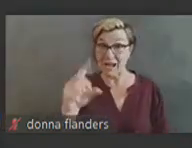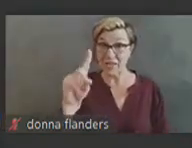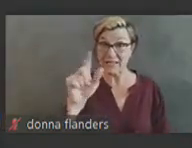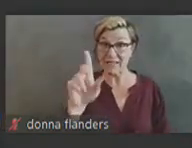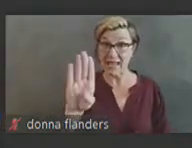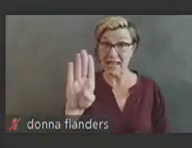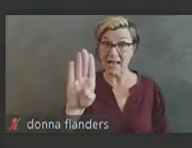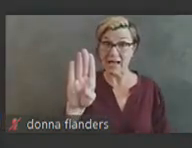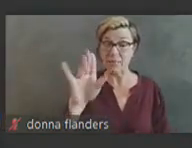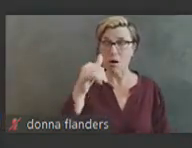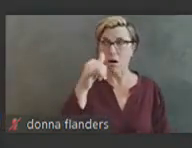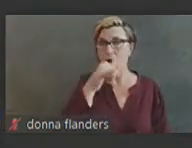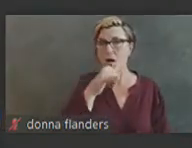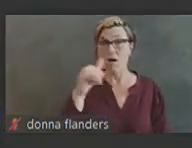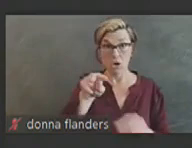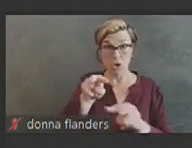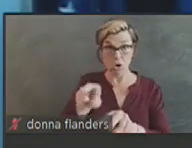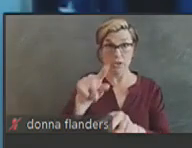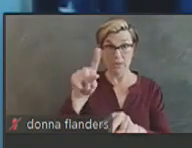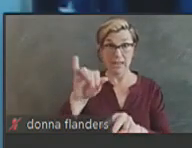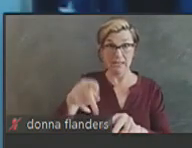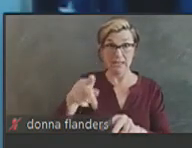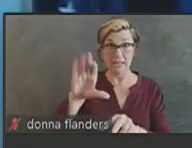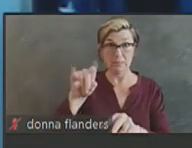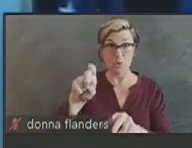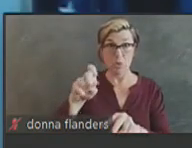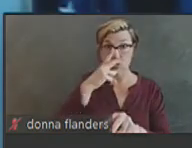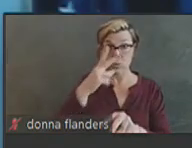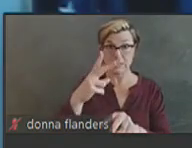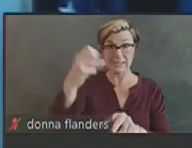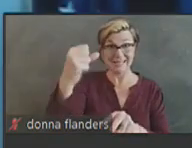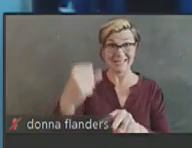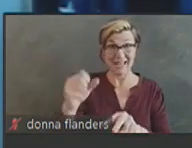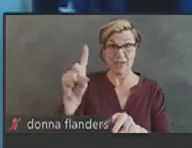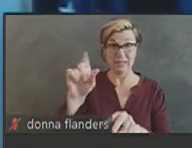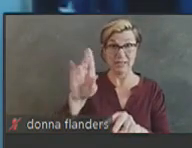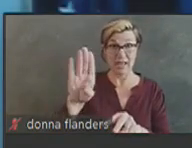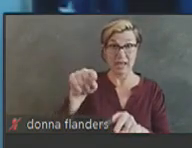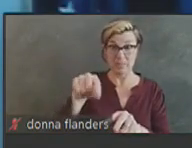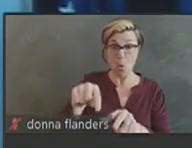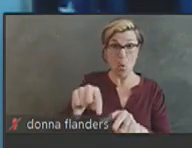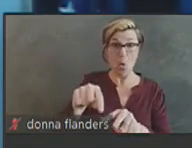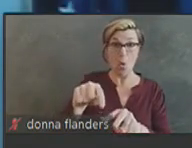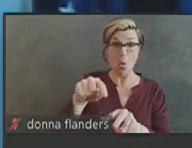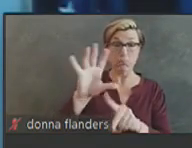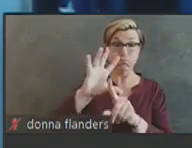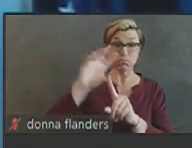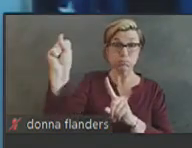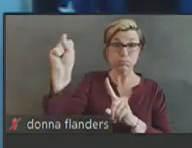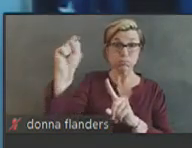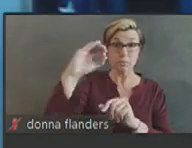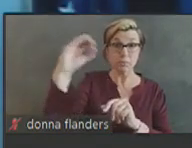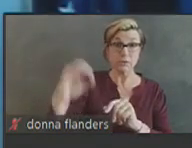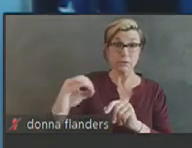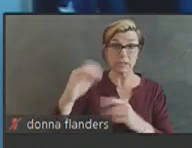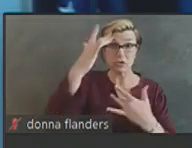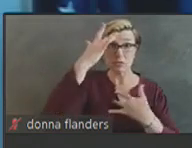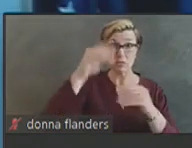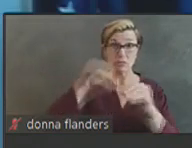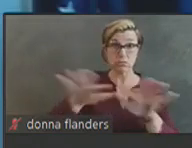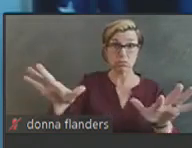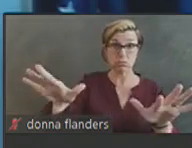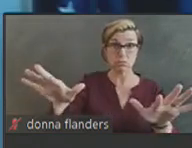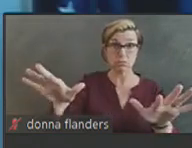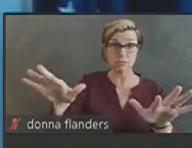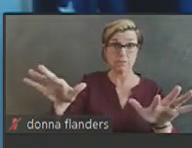code and you can see where we've had increased number of infections based on Department of Health